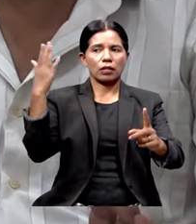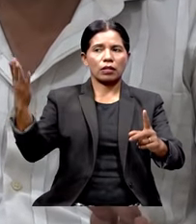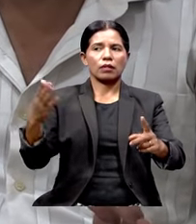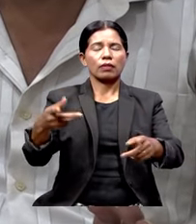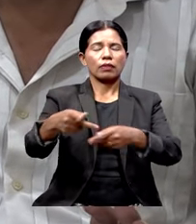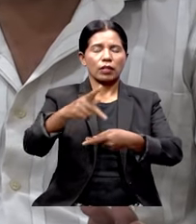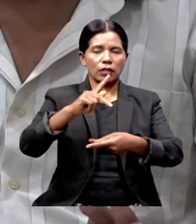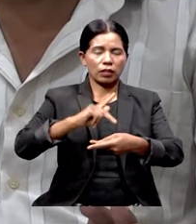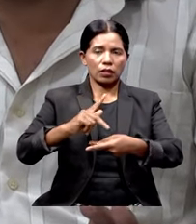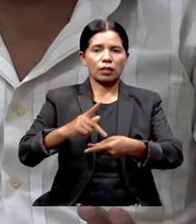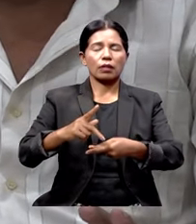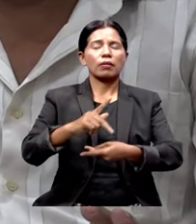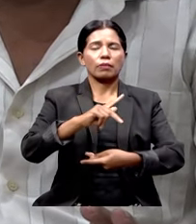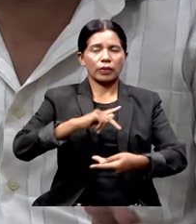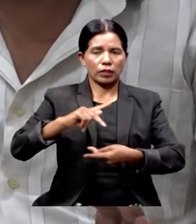protegido